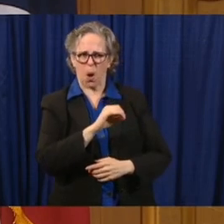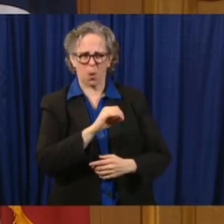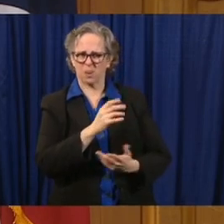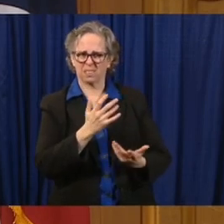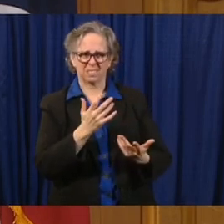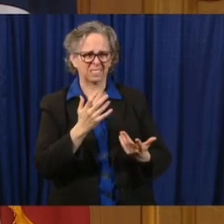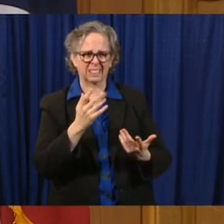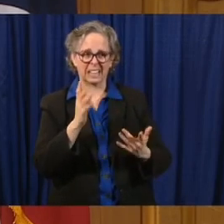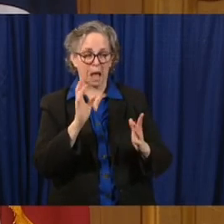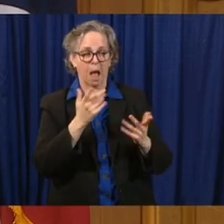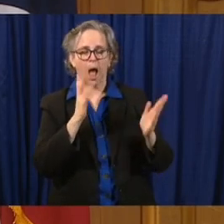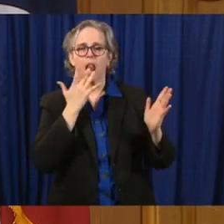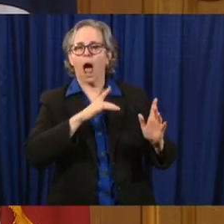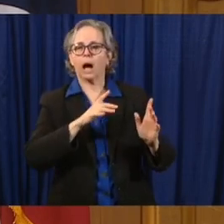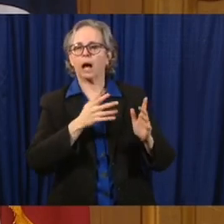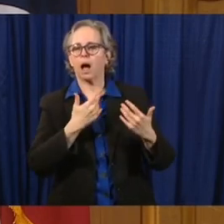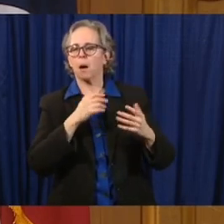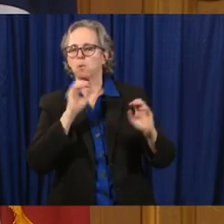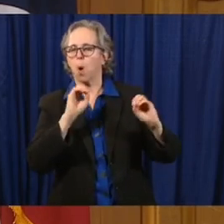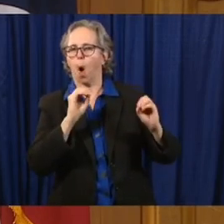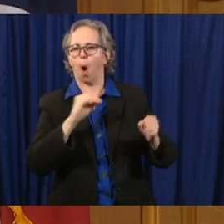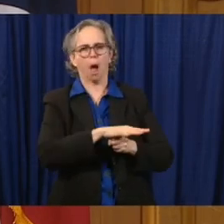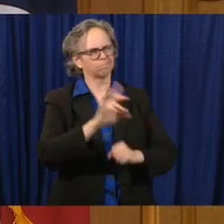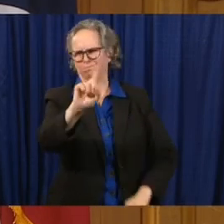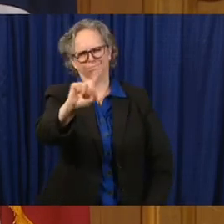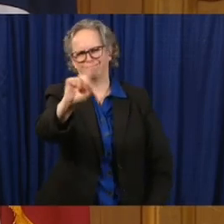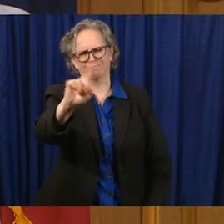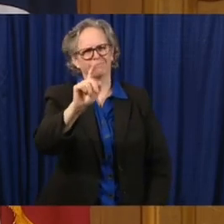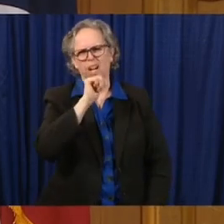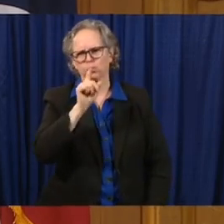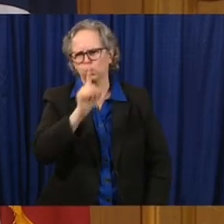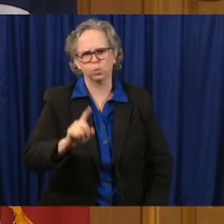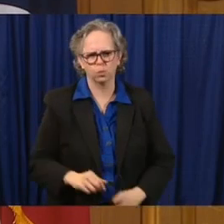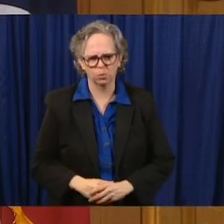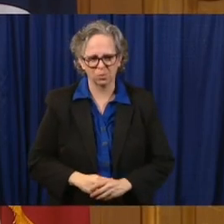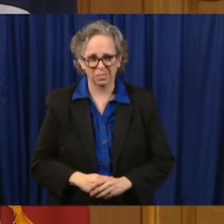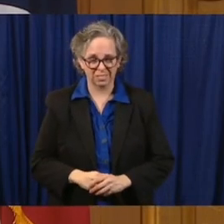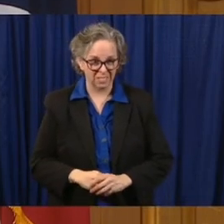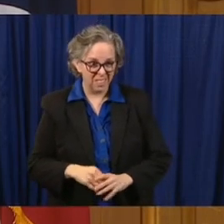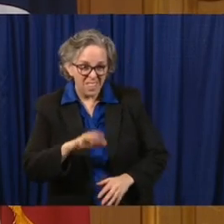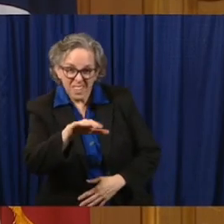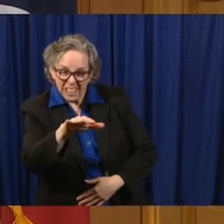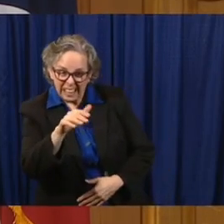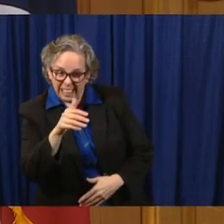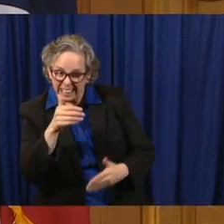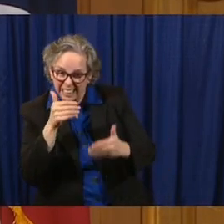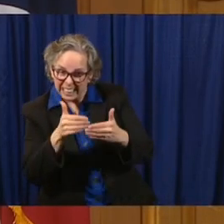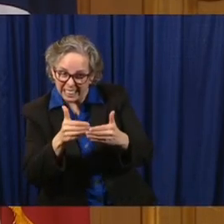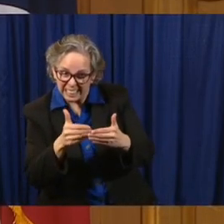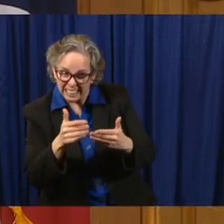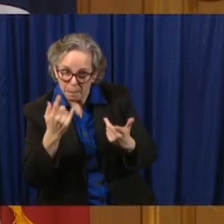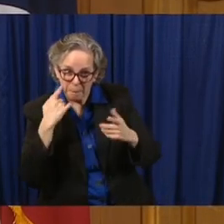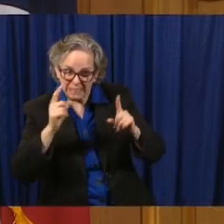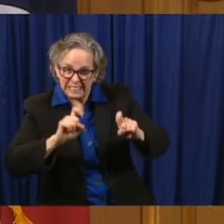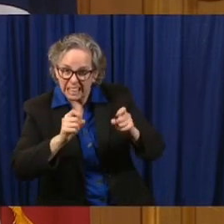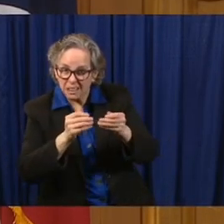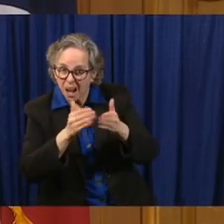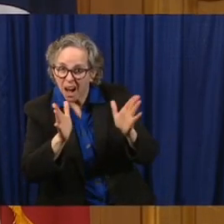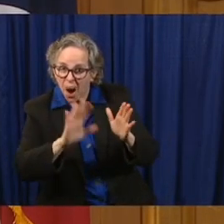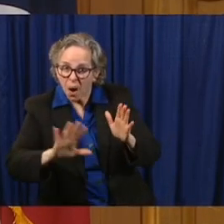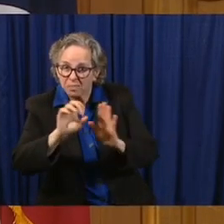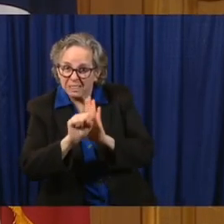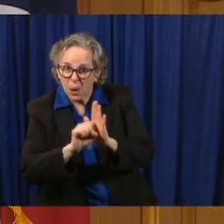from that at all. We saw the tragedy nursing home in Miami County, for example, where a